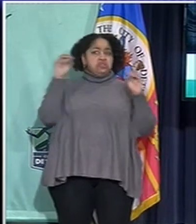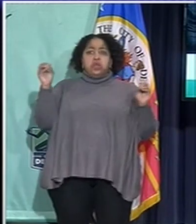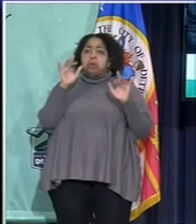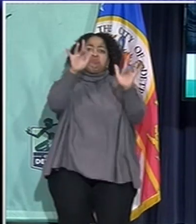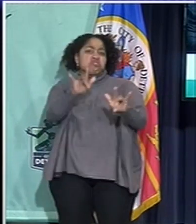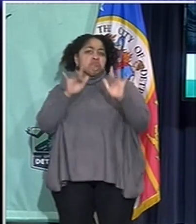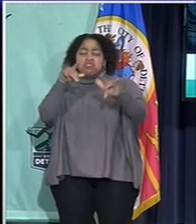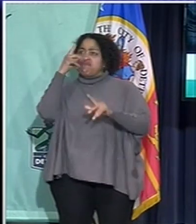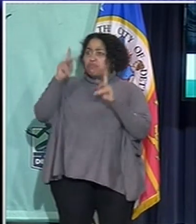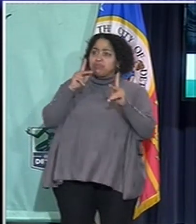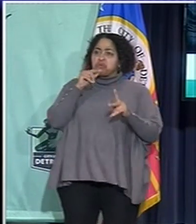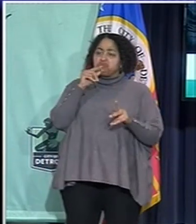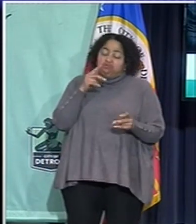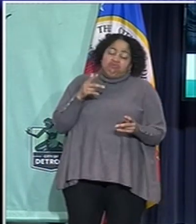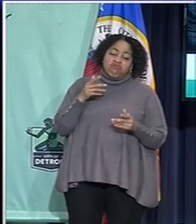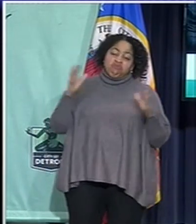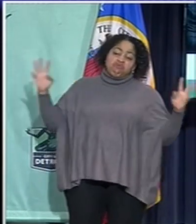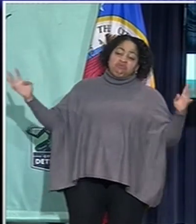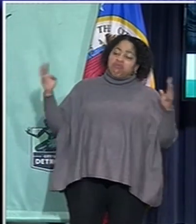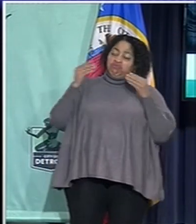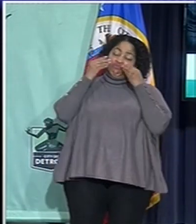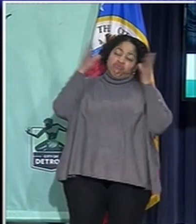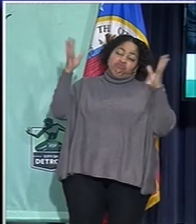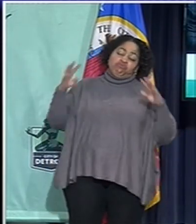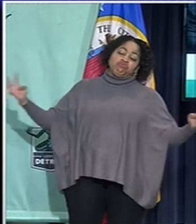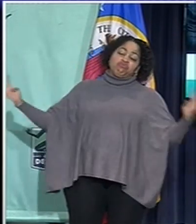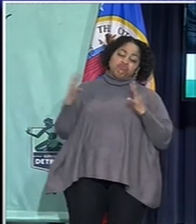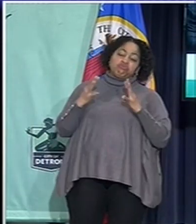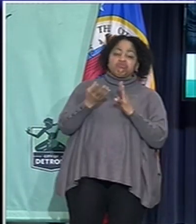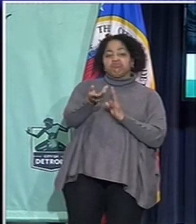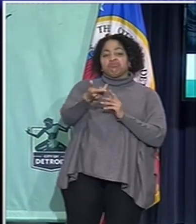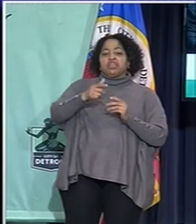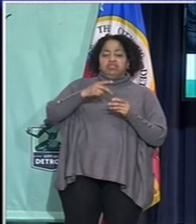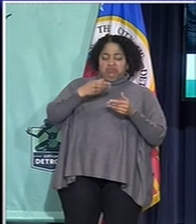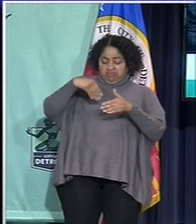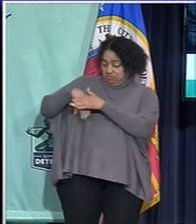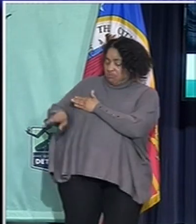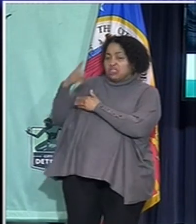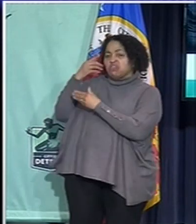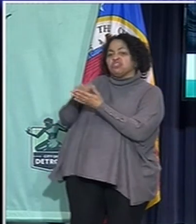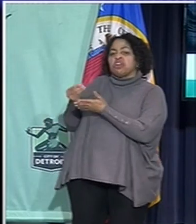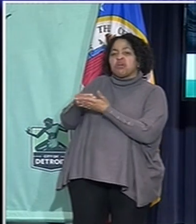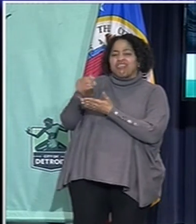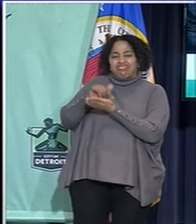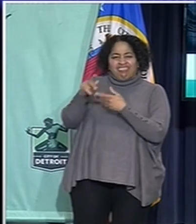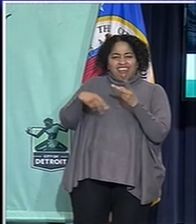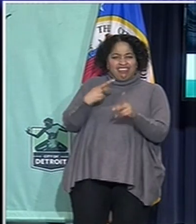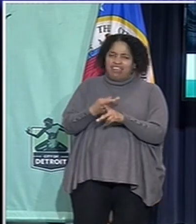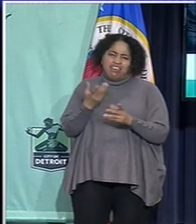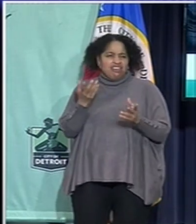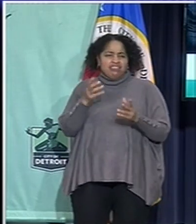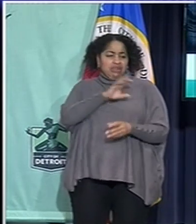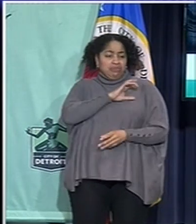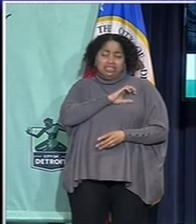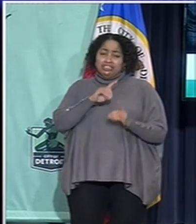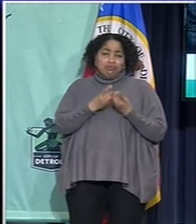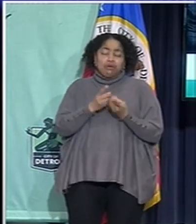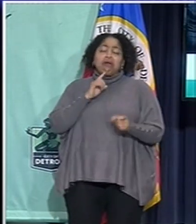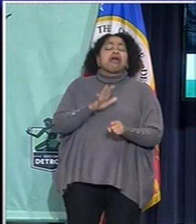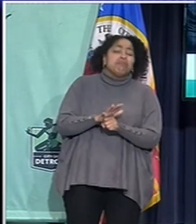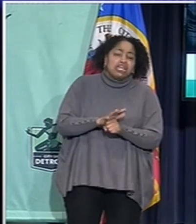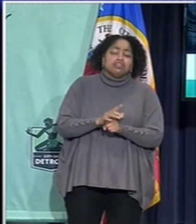for people who are clustering crowds and spreading that disease in this community. The Detroit Police Department is really committed